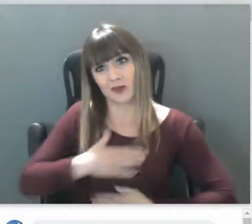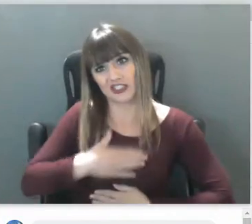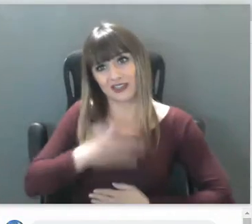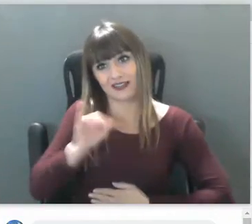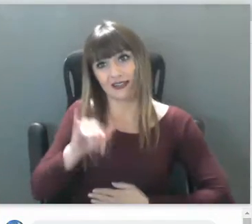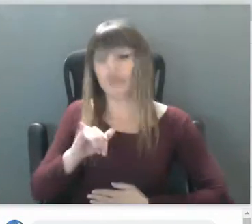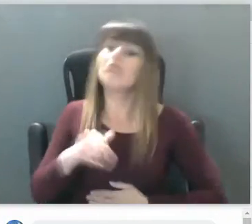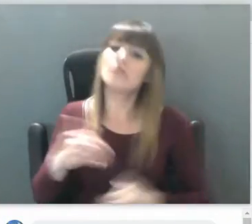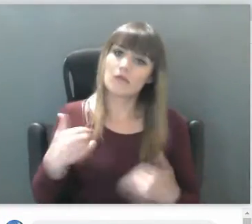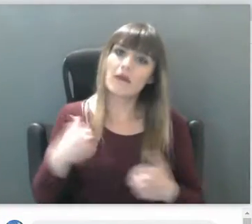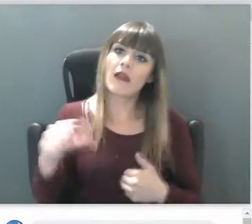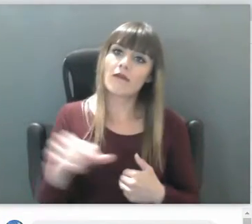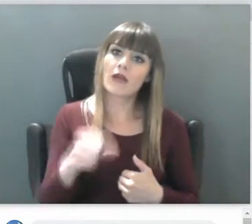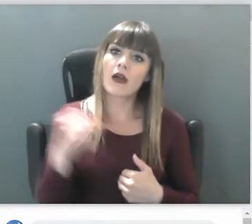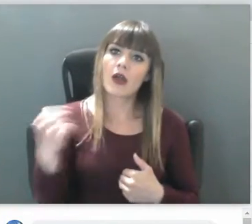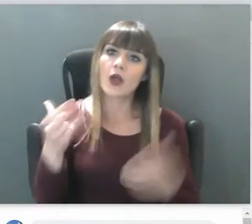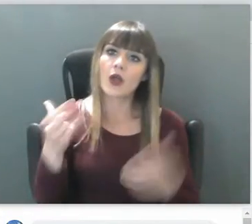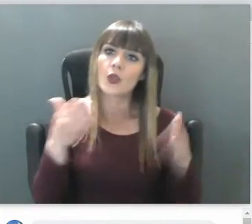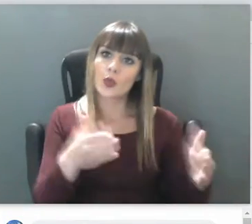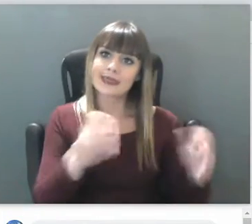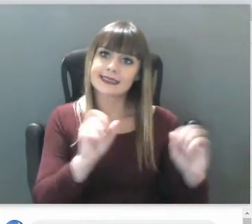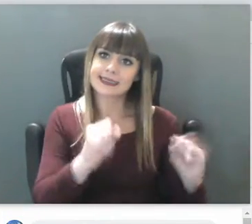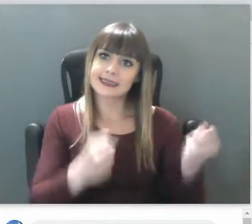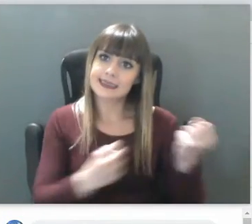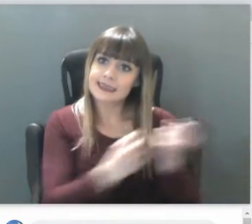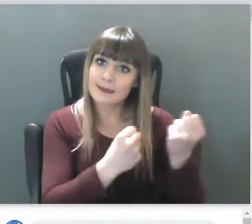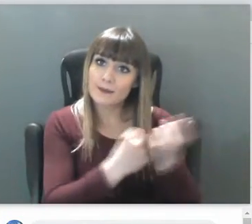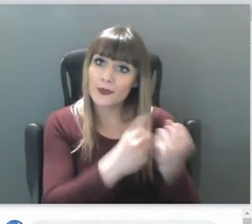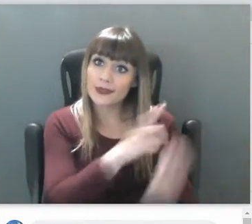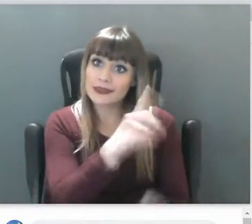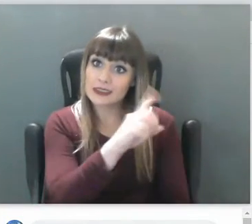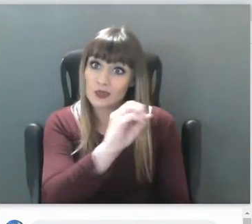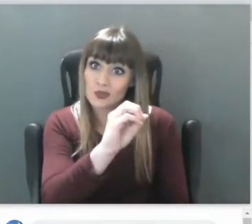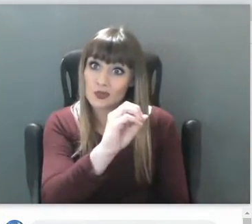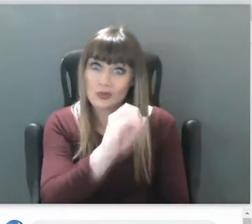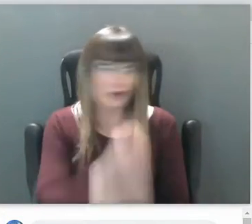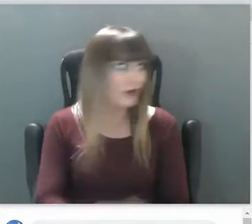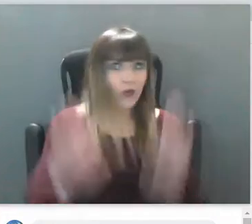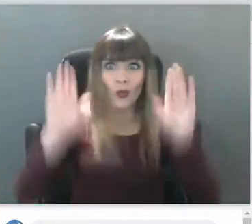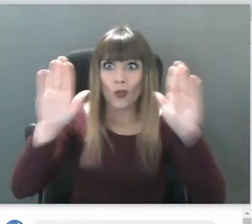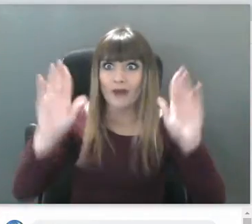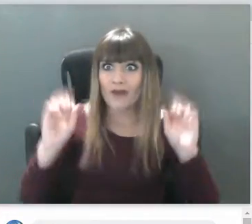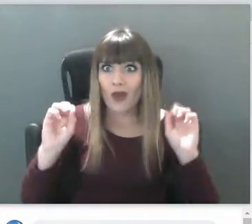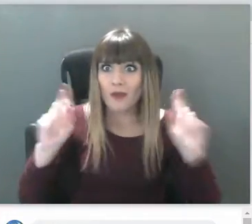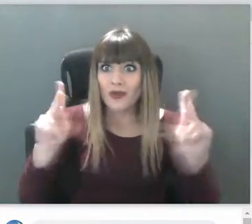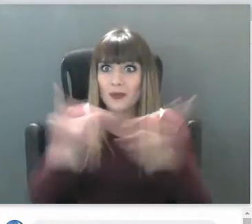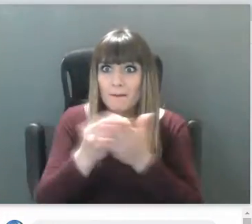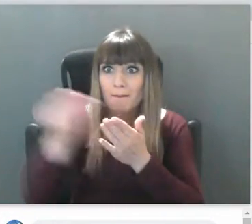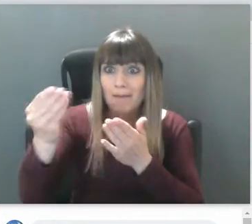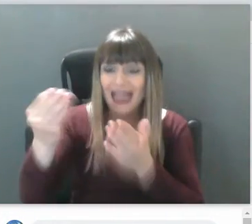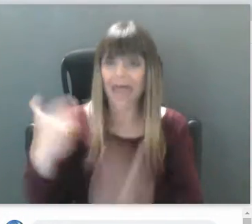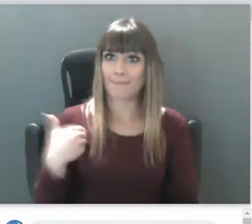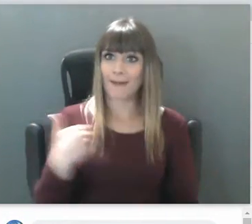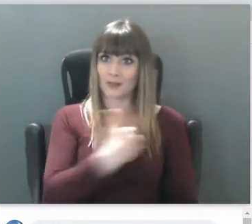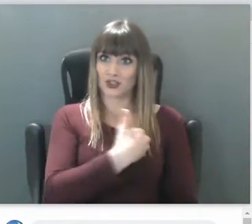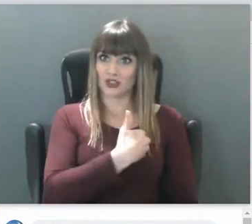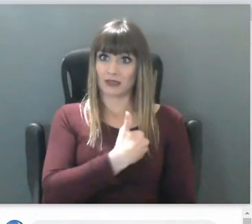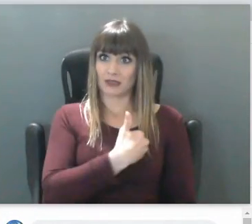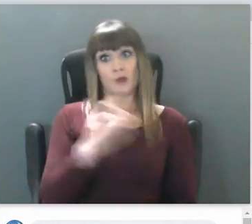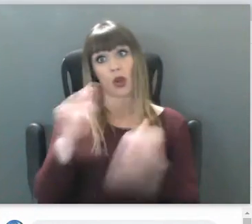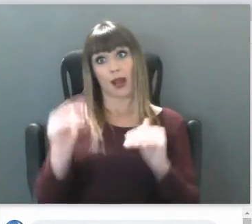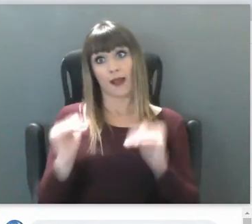zoo through purchase of zoo memberships. What a great time to purchase a zoo membership right on the eve good of our opening. Or look to extend or upgrade your